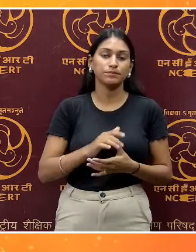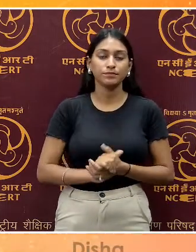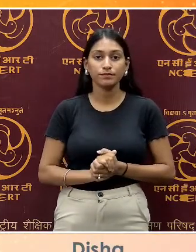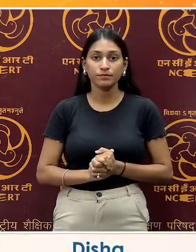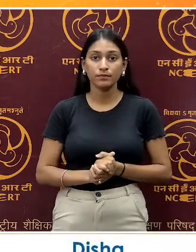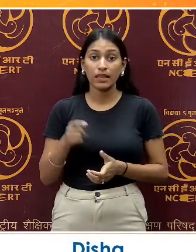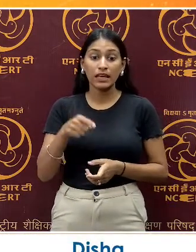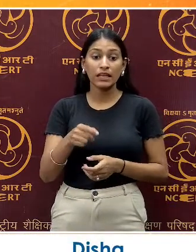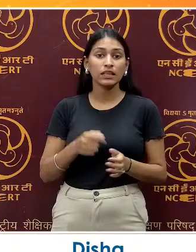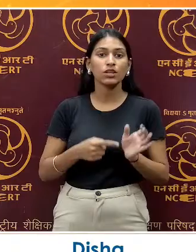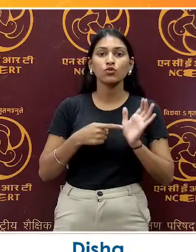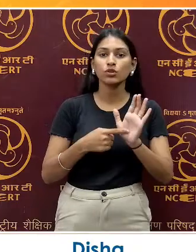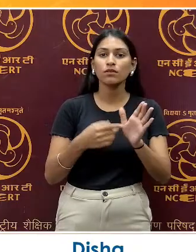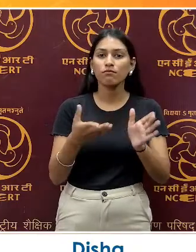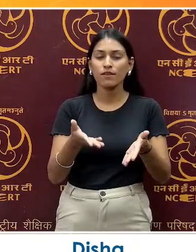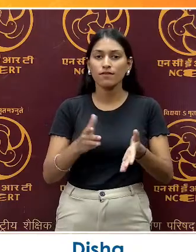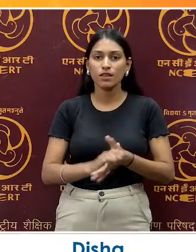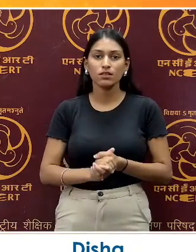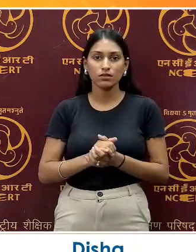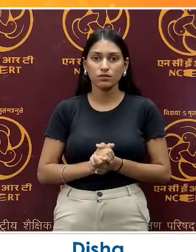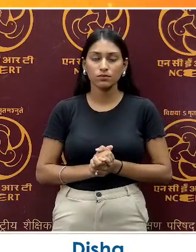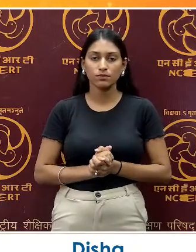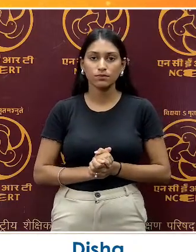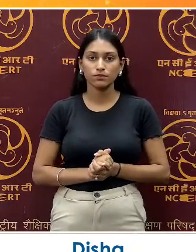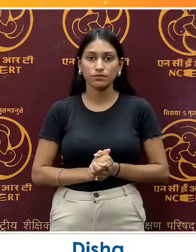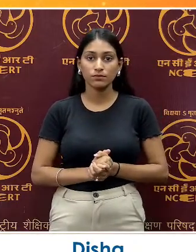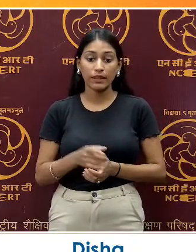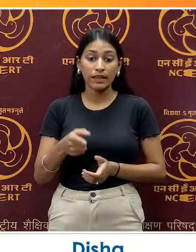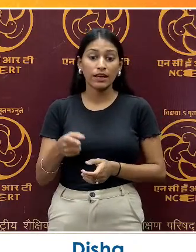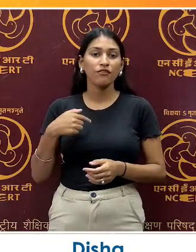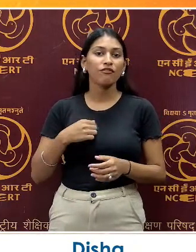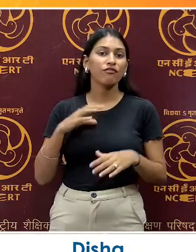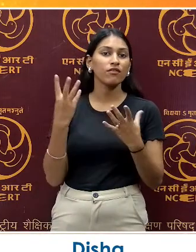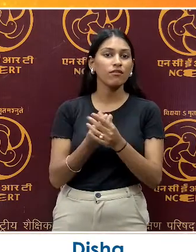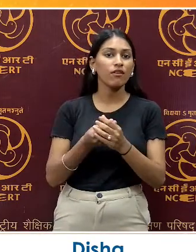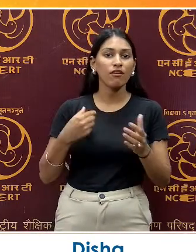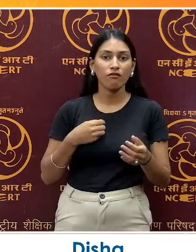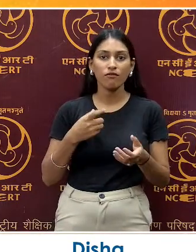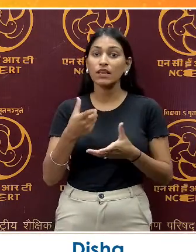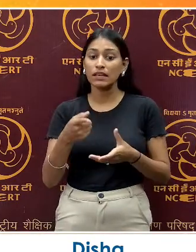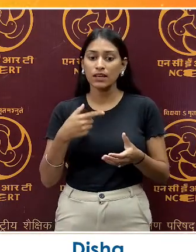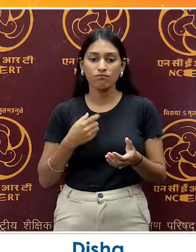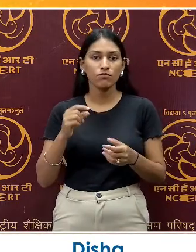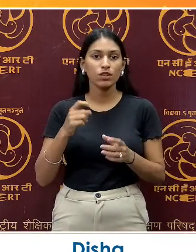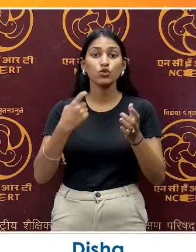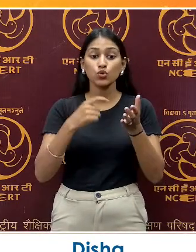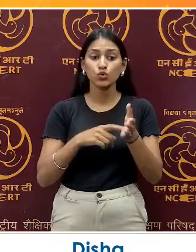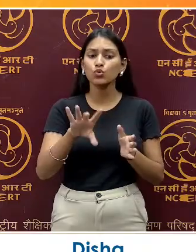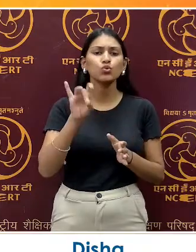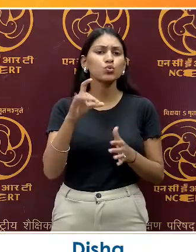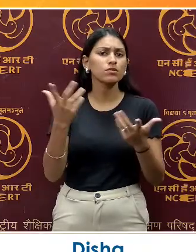because reference point need not always be origin O. We can define reference,